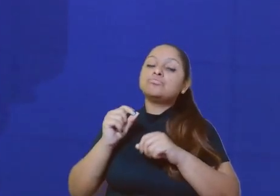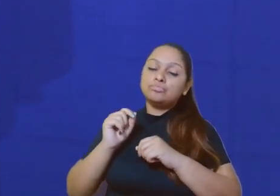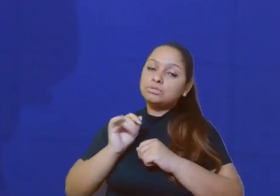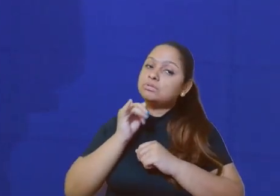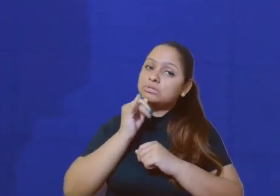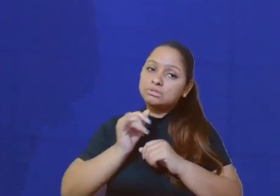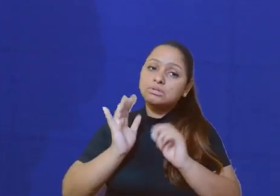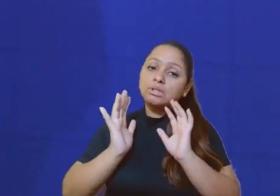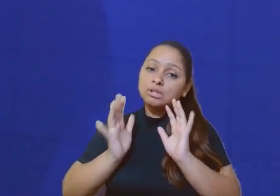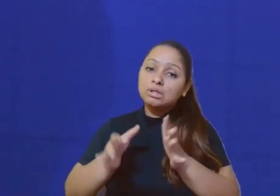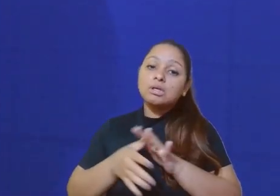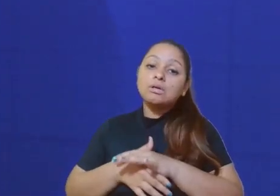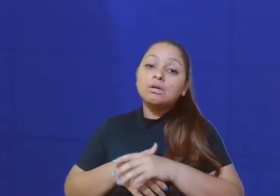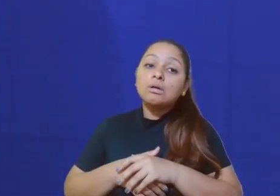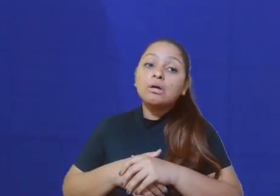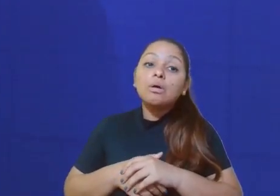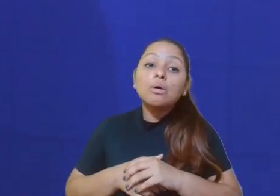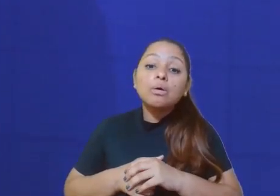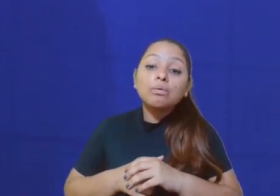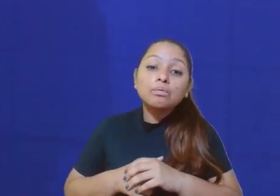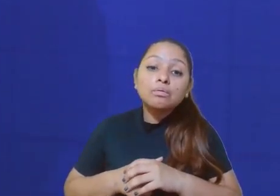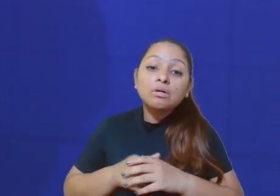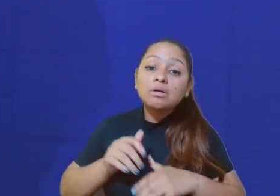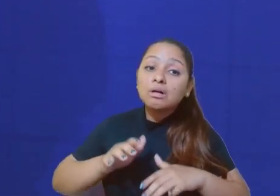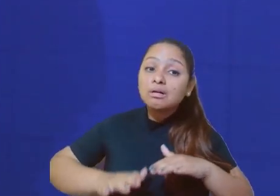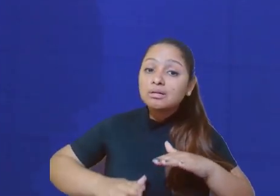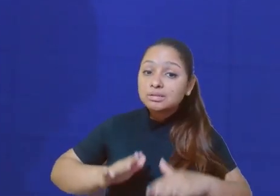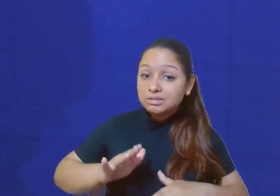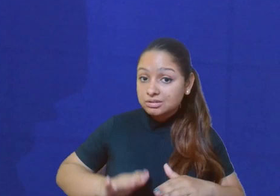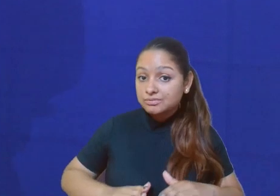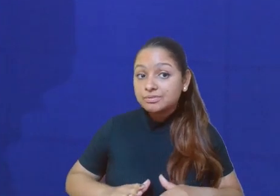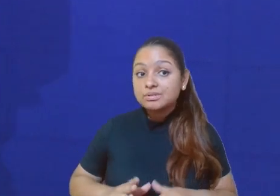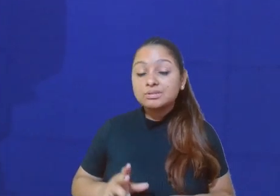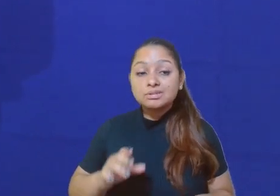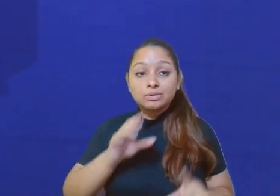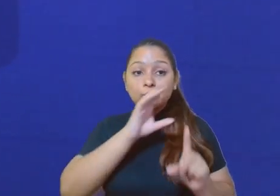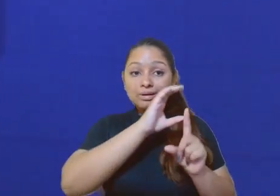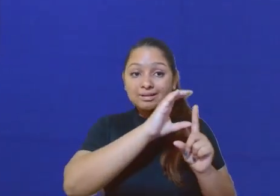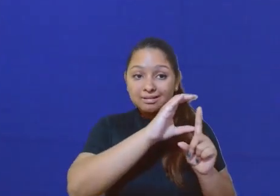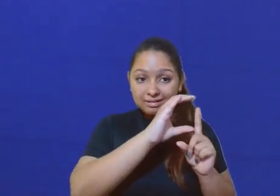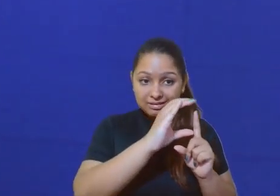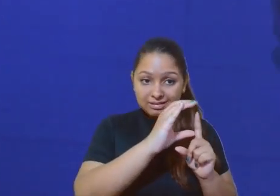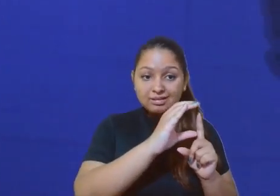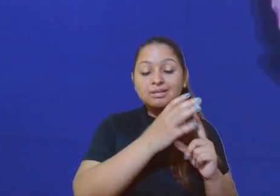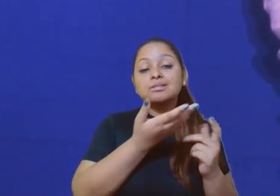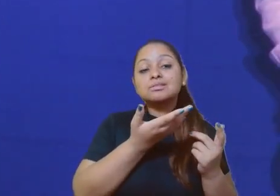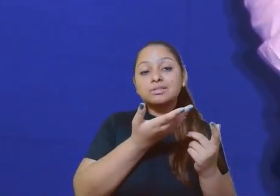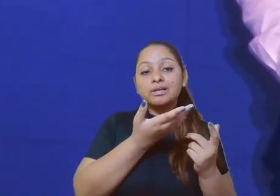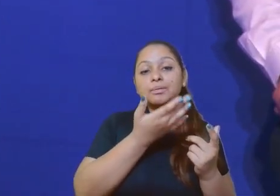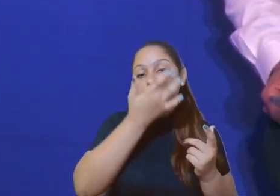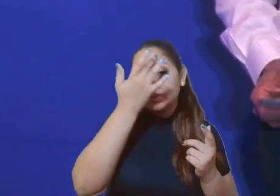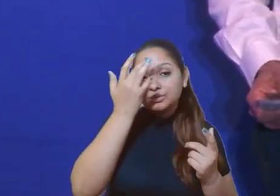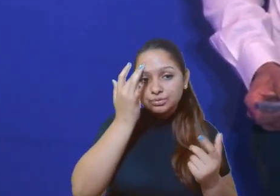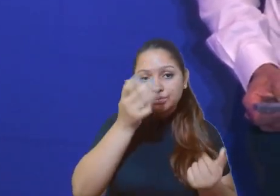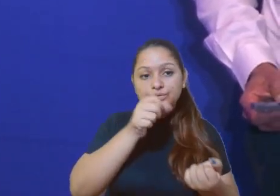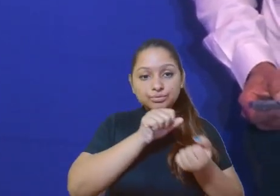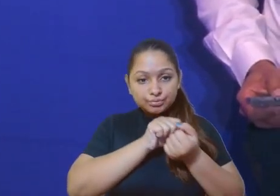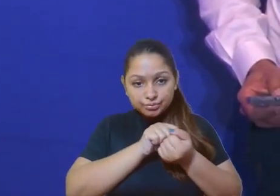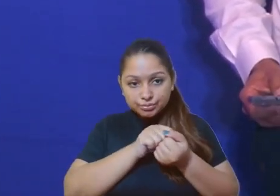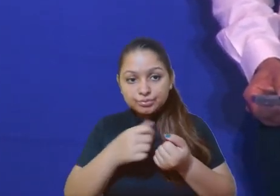a great amount, but we realize that sometimes the client, the partner, or whoever